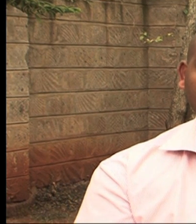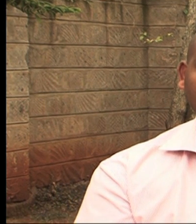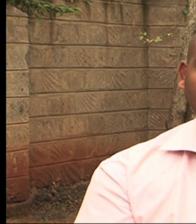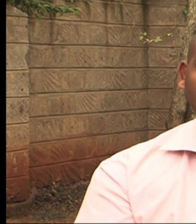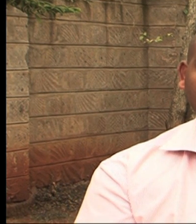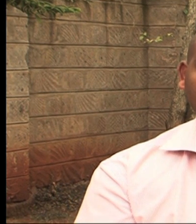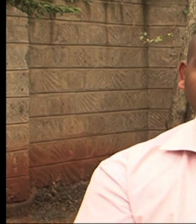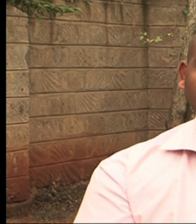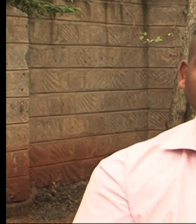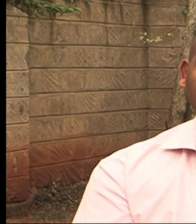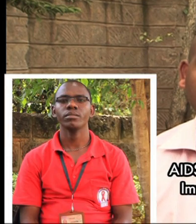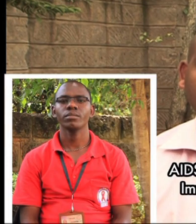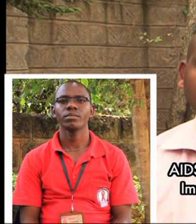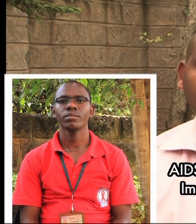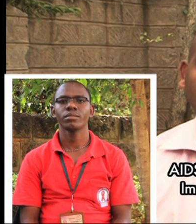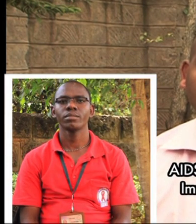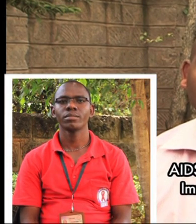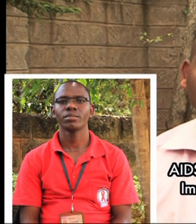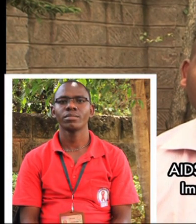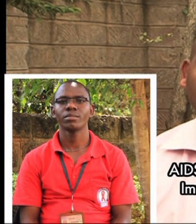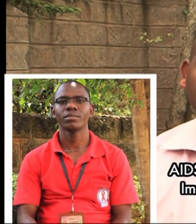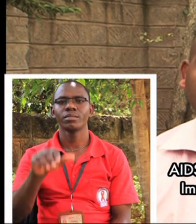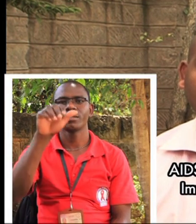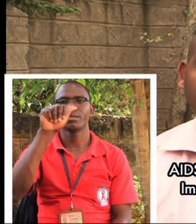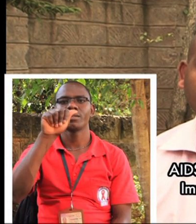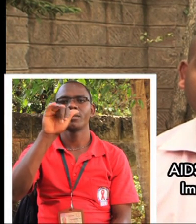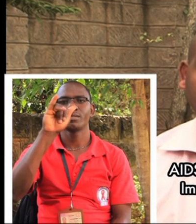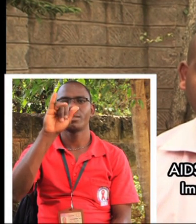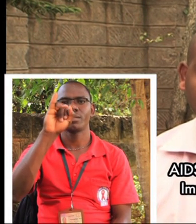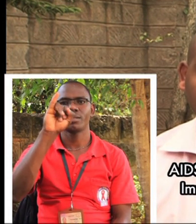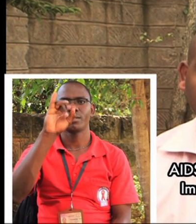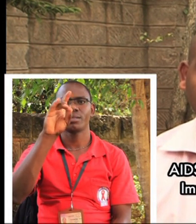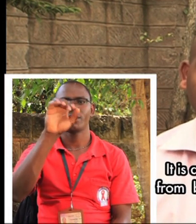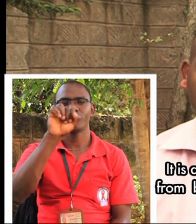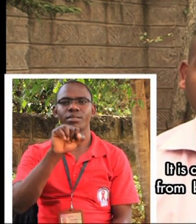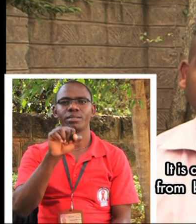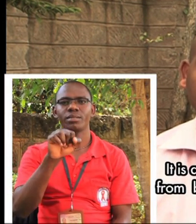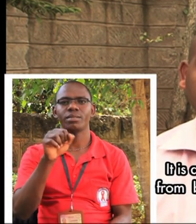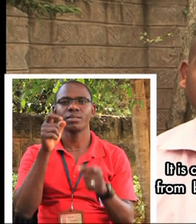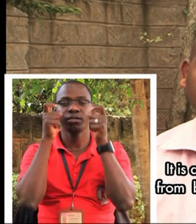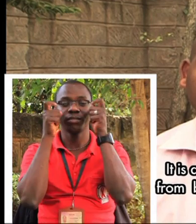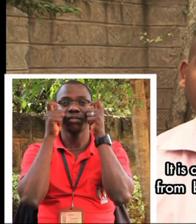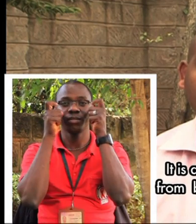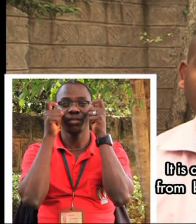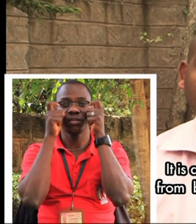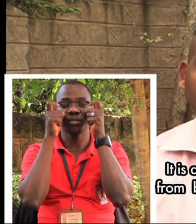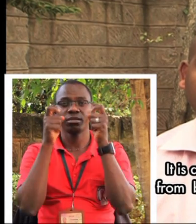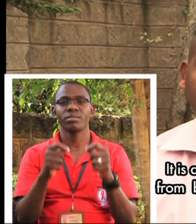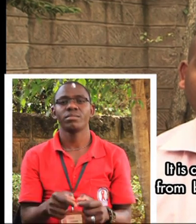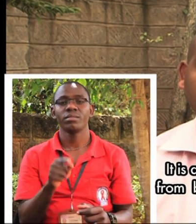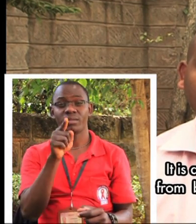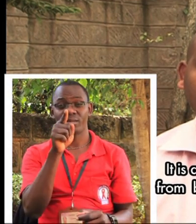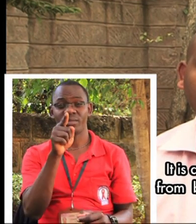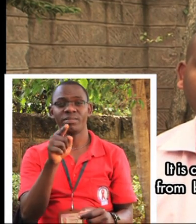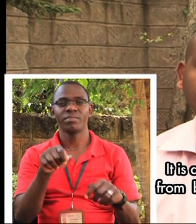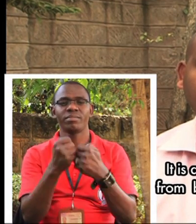What is AIDS? AIDS is a short form for acquired immune deficiency syndrome, and it's a serious condition that